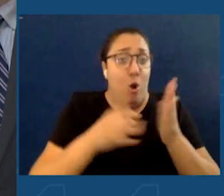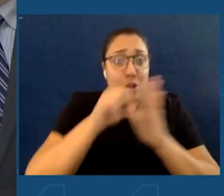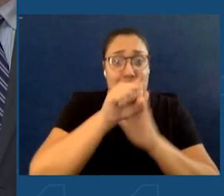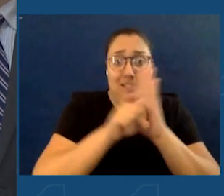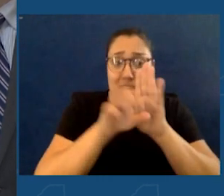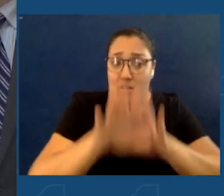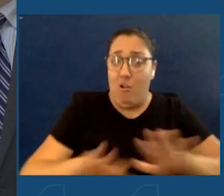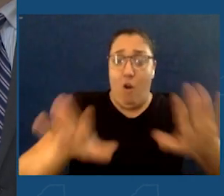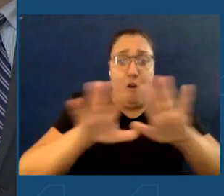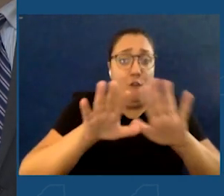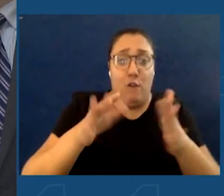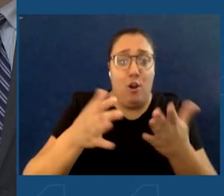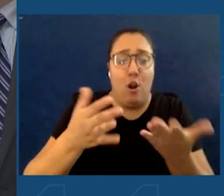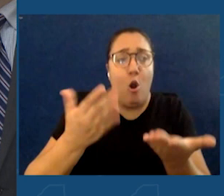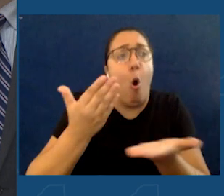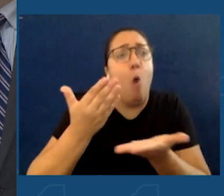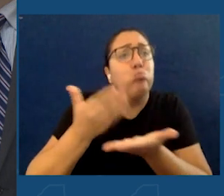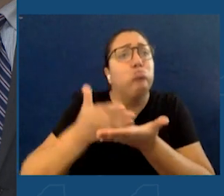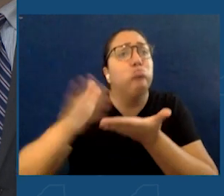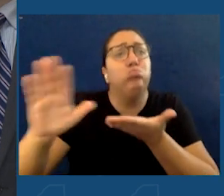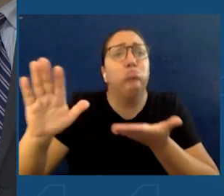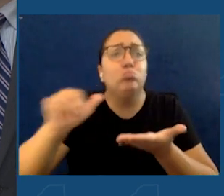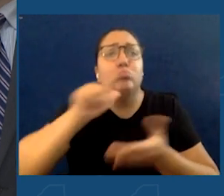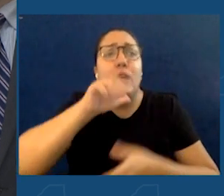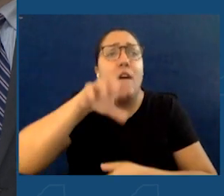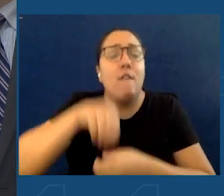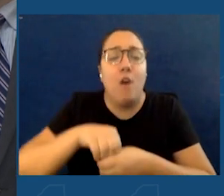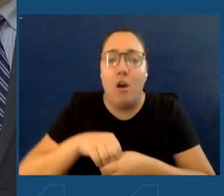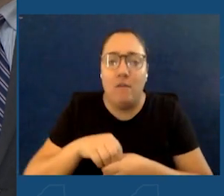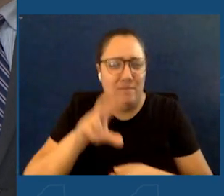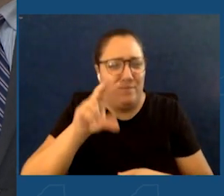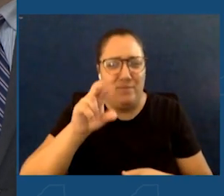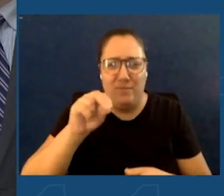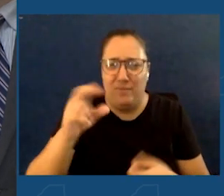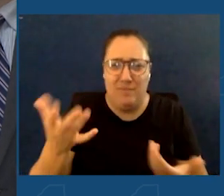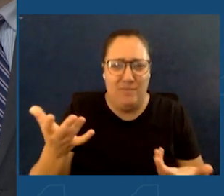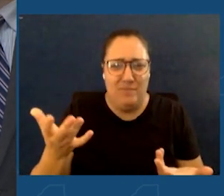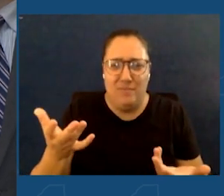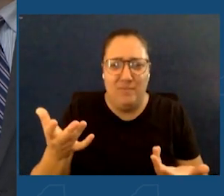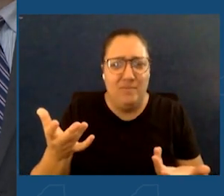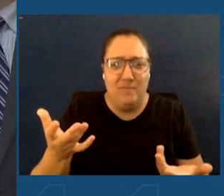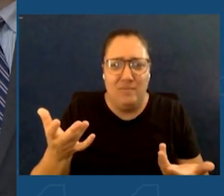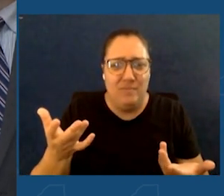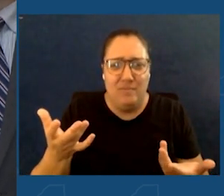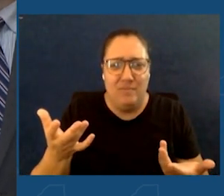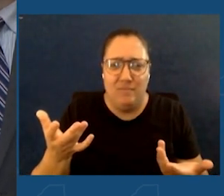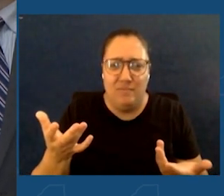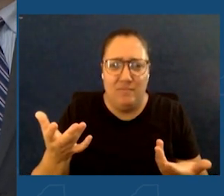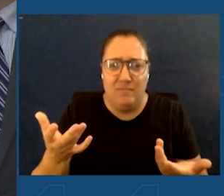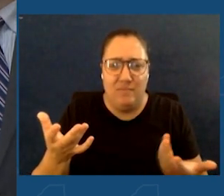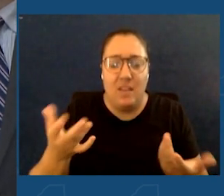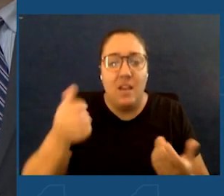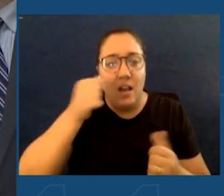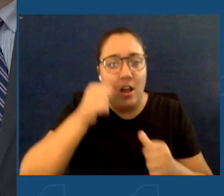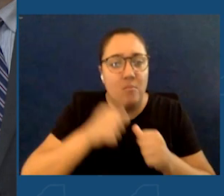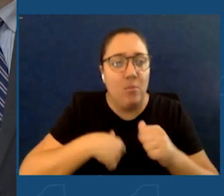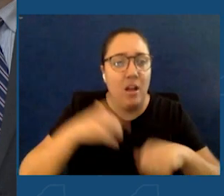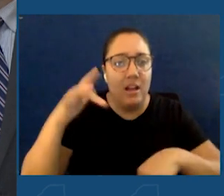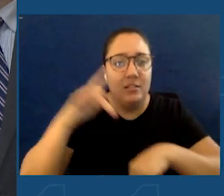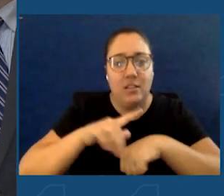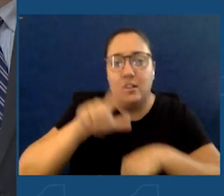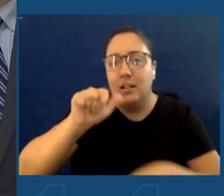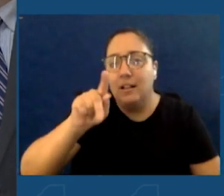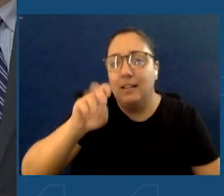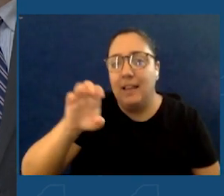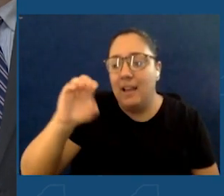These so-called 100-year events, just drop that name. It doesn't even work. I was up on Lake Ontario as lieutenant